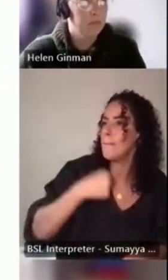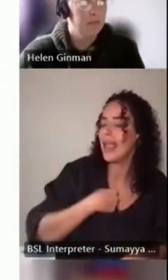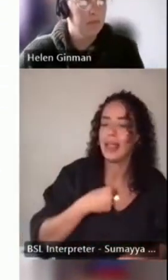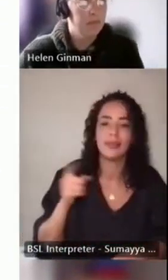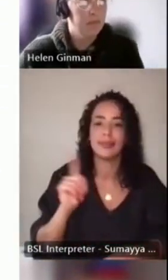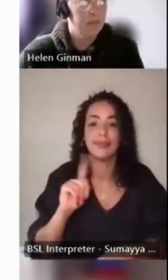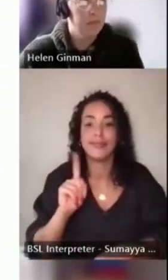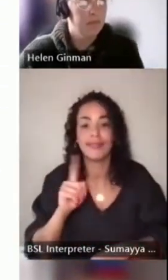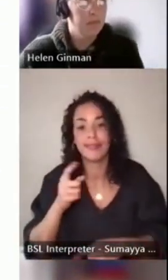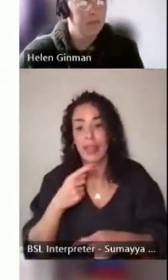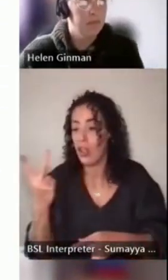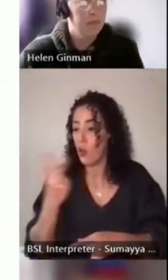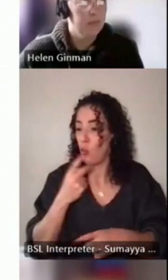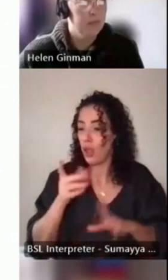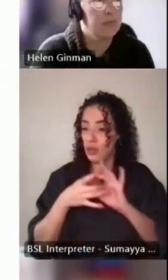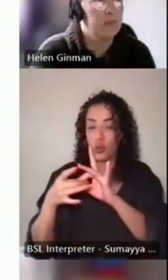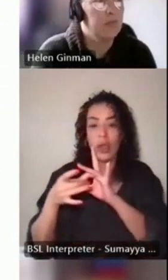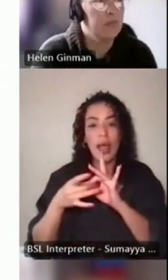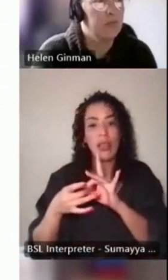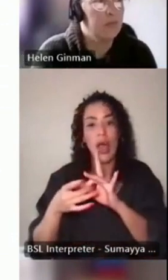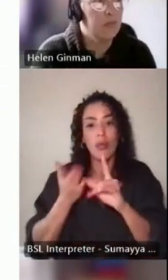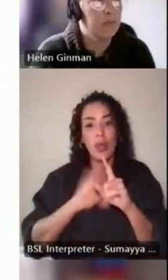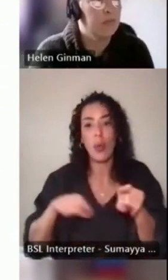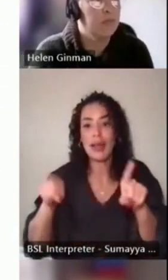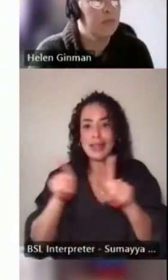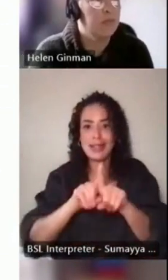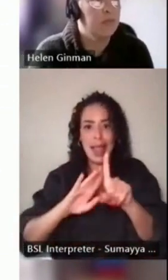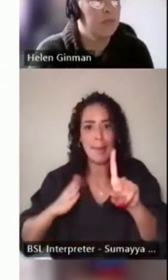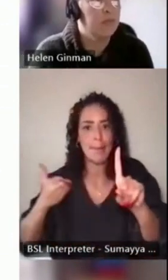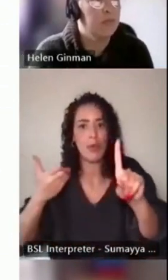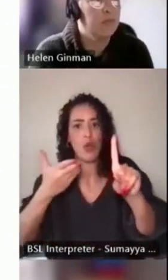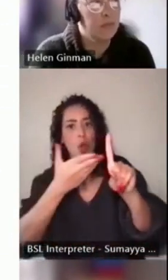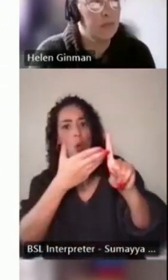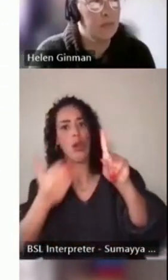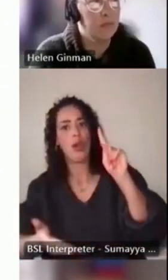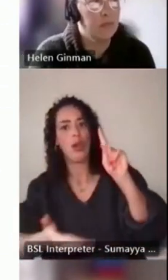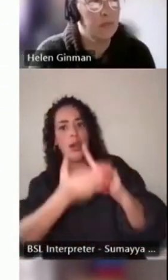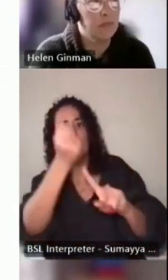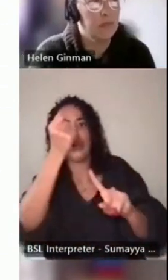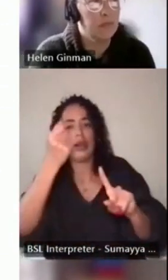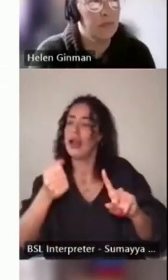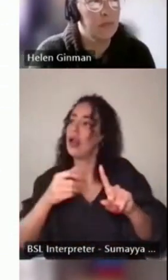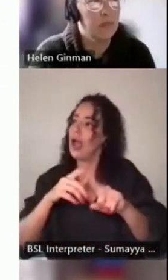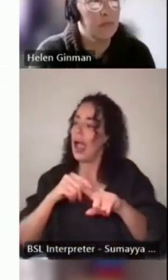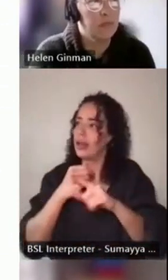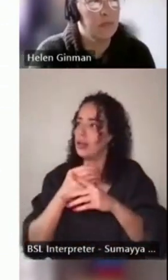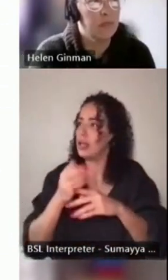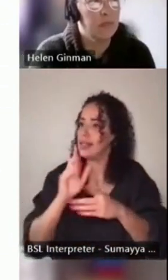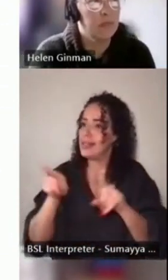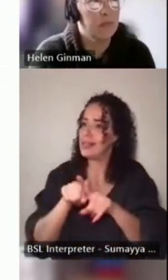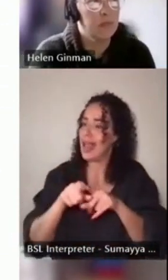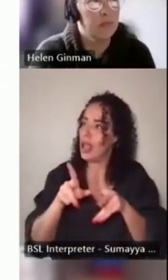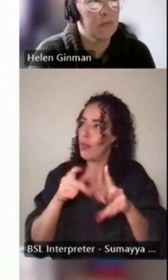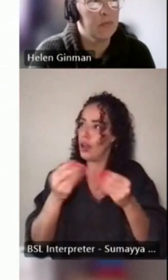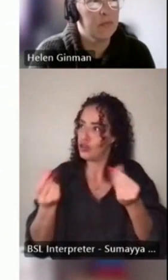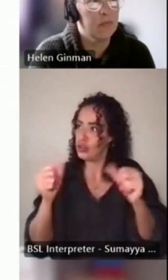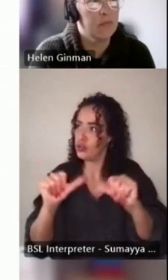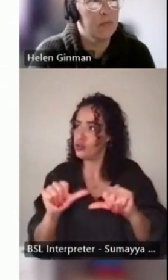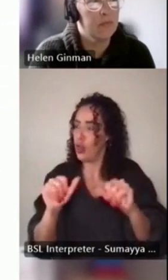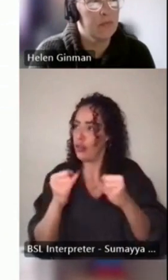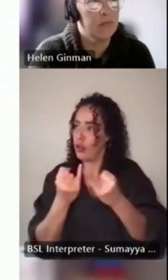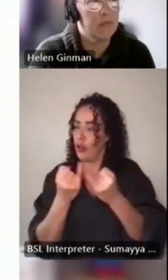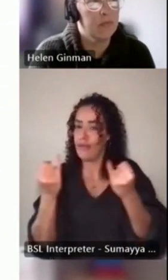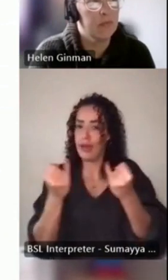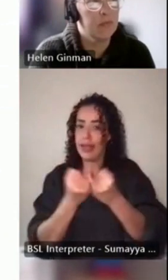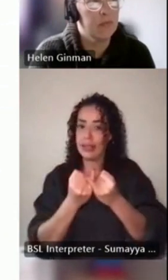this together to find a shared goal and a shared way of resolving the conflict. Identifying